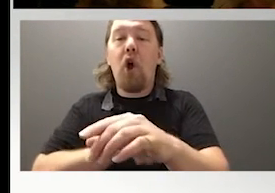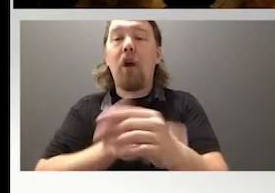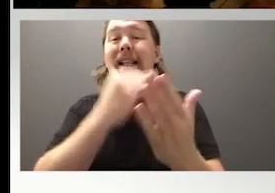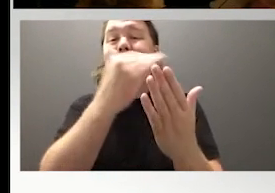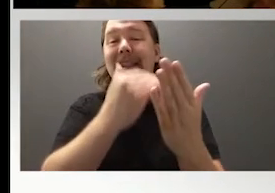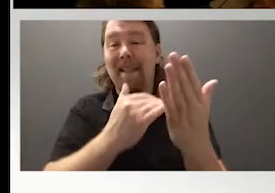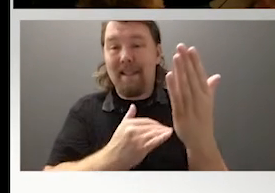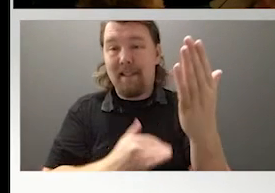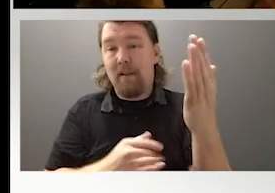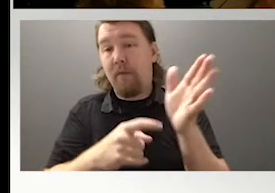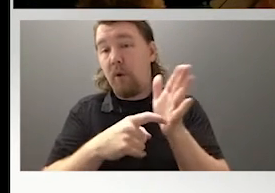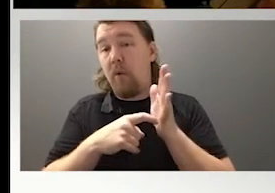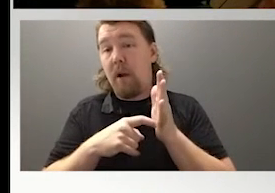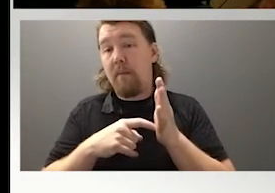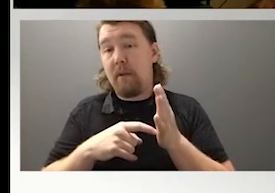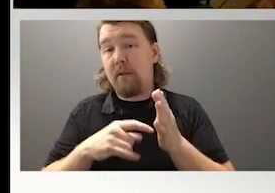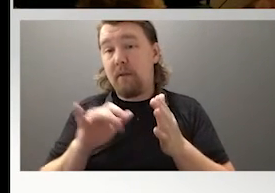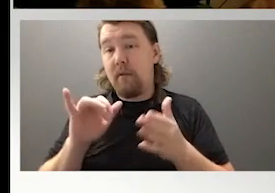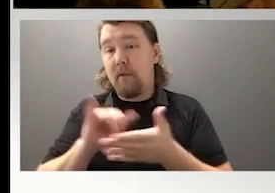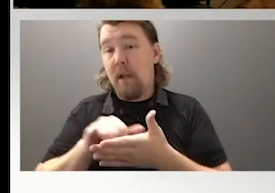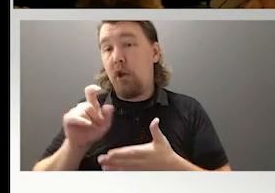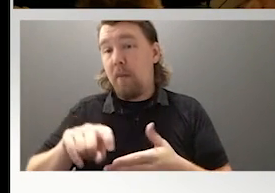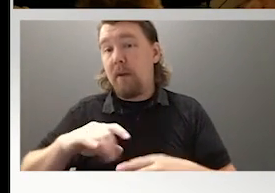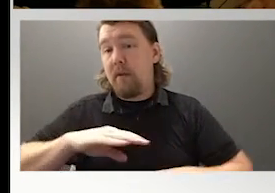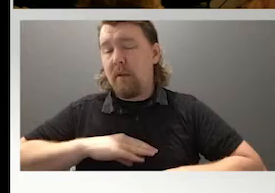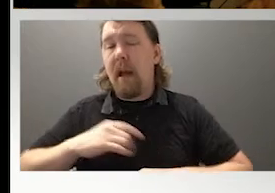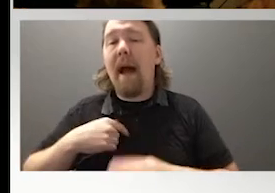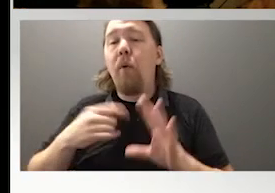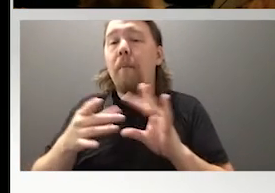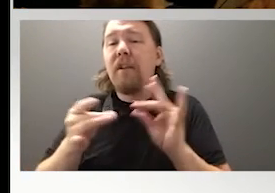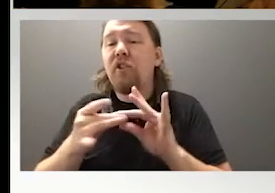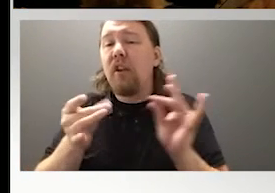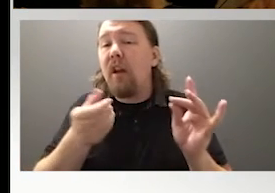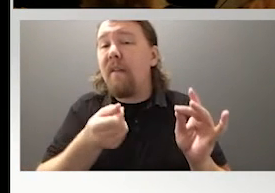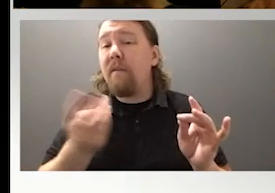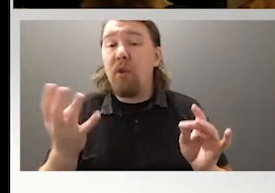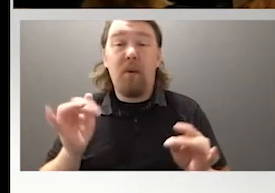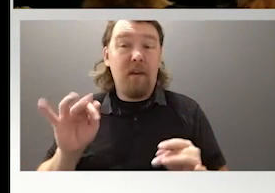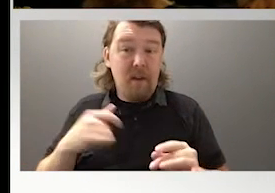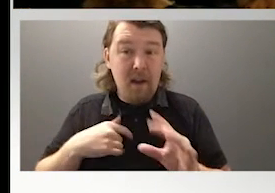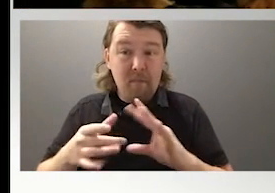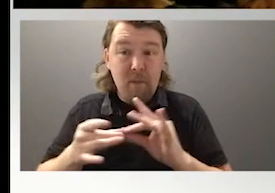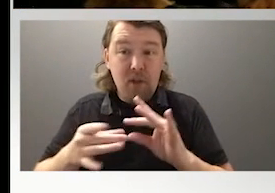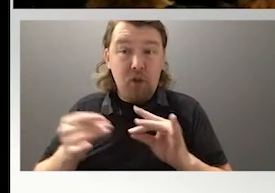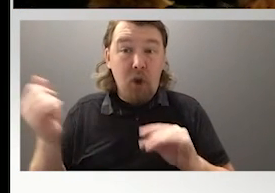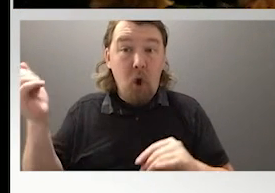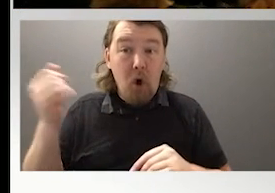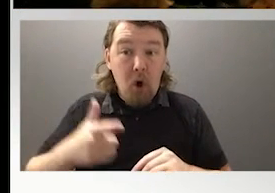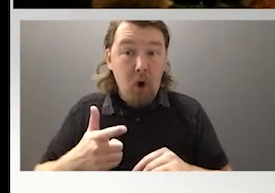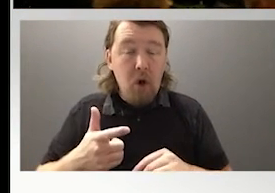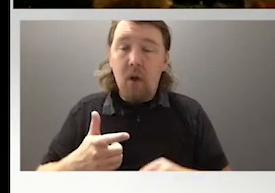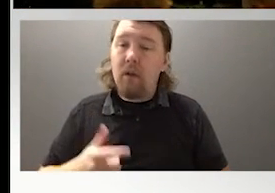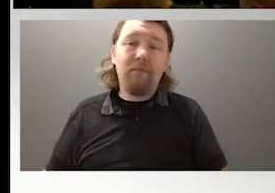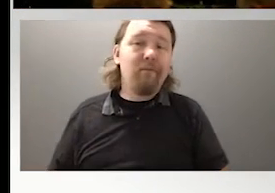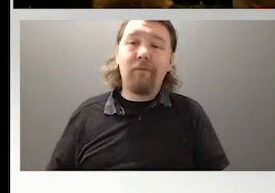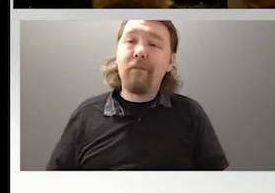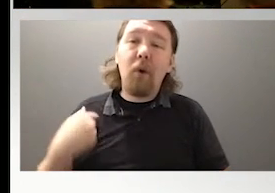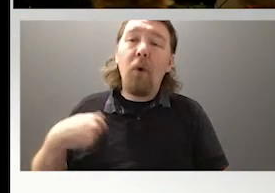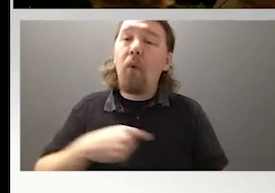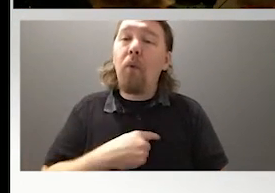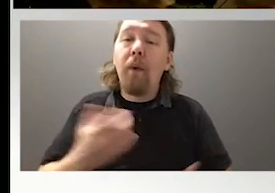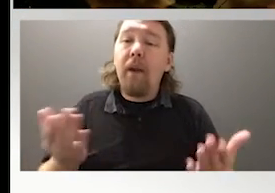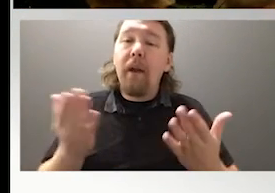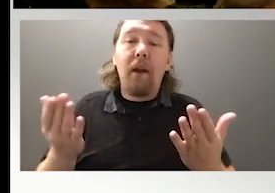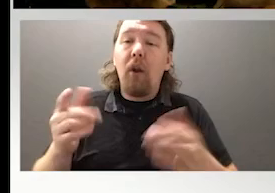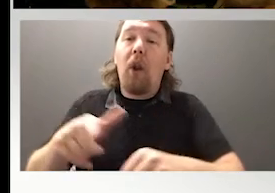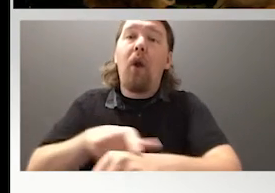be met. I'm going to mention a few of them because if I start mentioning all of it, we'll be here